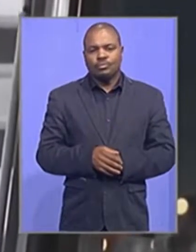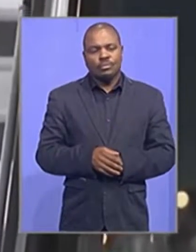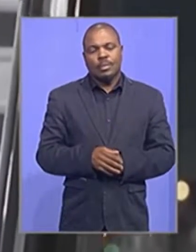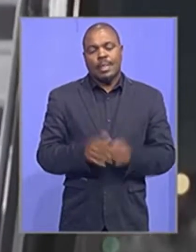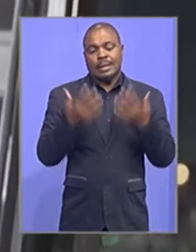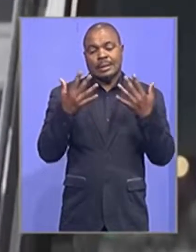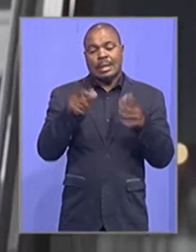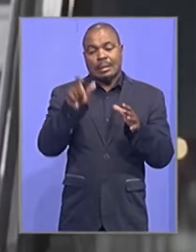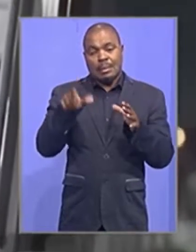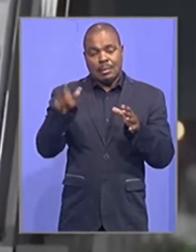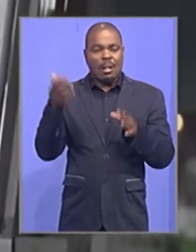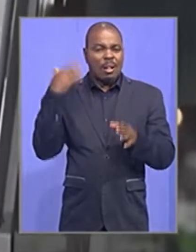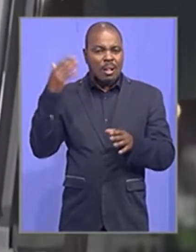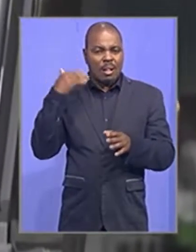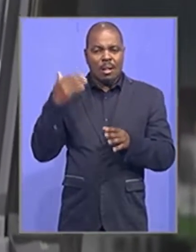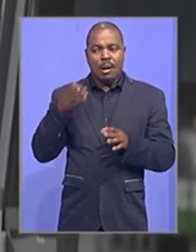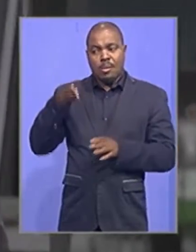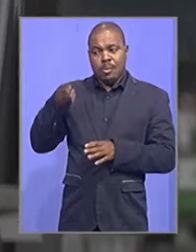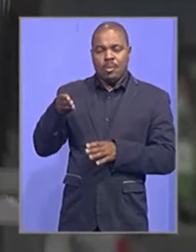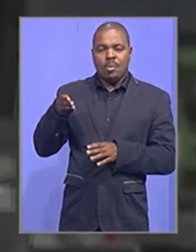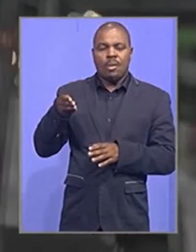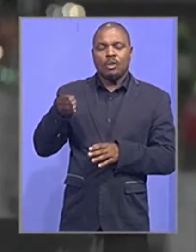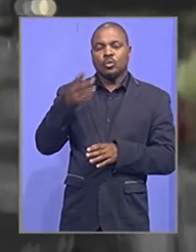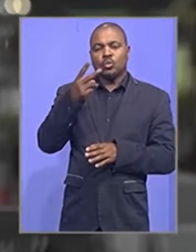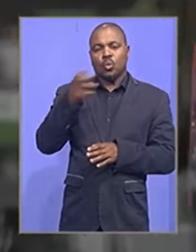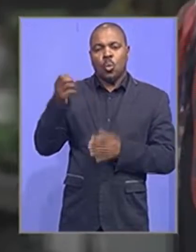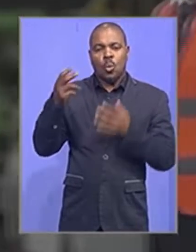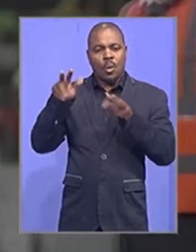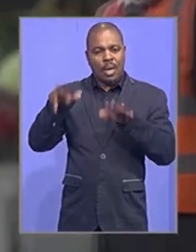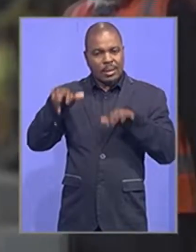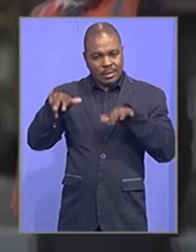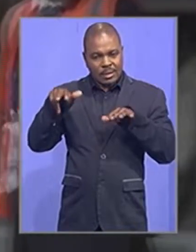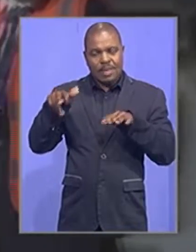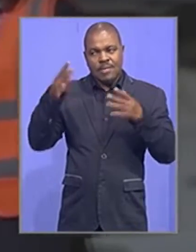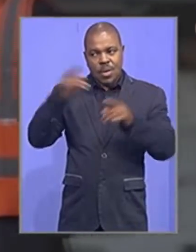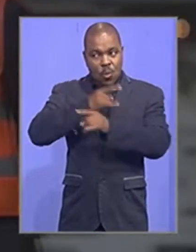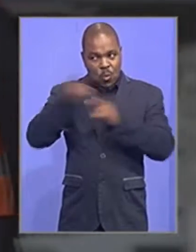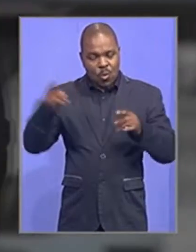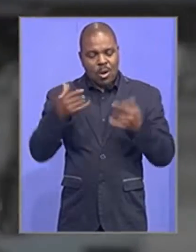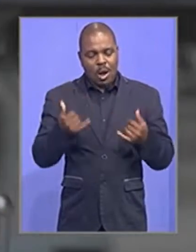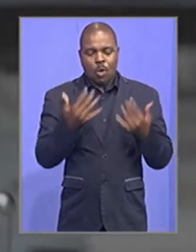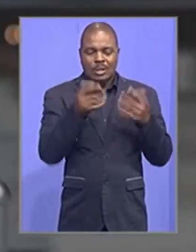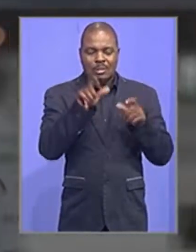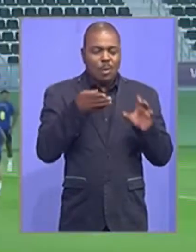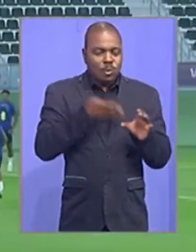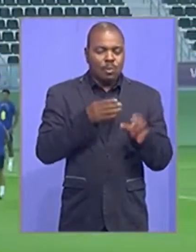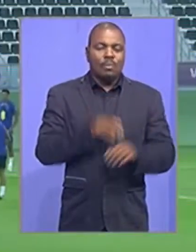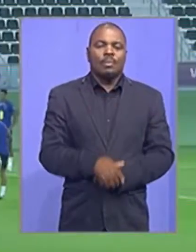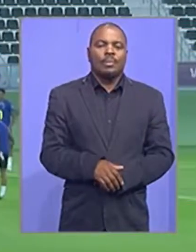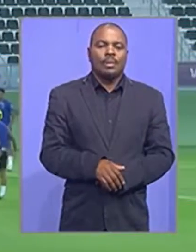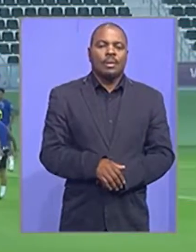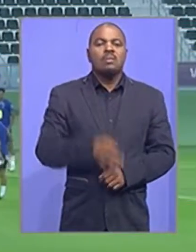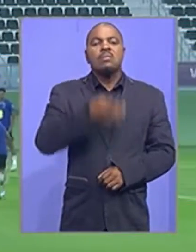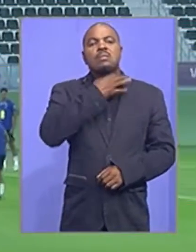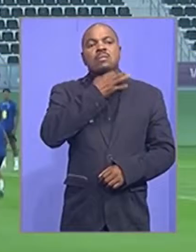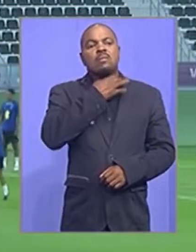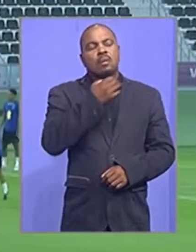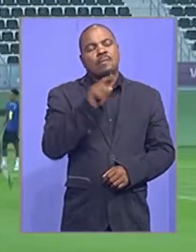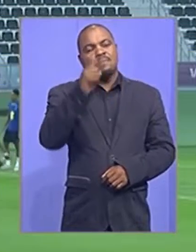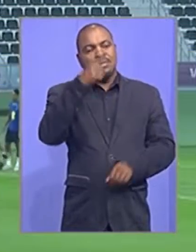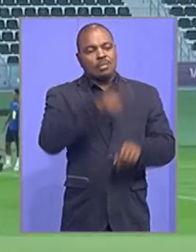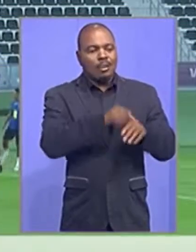10 fela tse ne di le teng sehlopheng se hlotseng ka 2018 tse leng teng sehlopheng sa jwale. England bile le boikwetliso